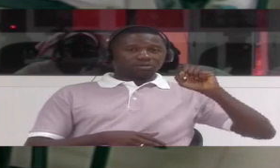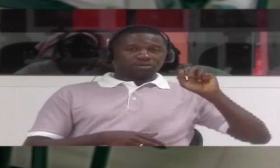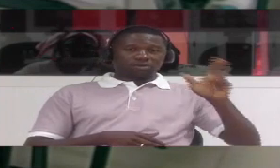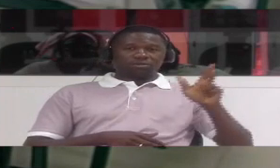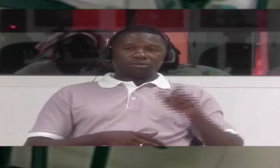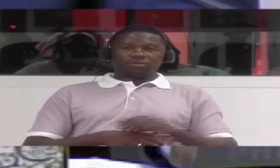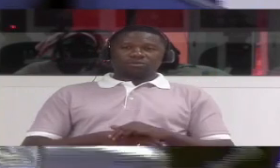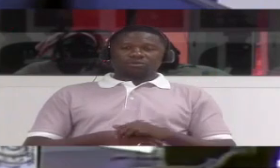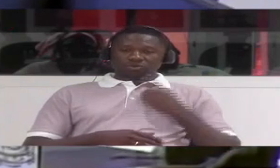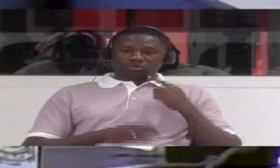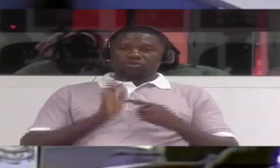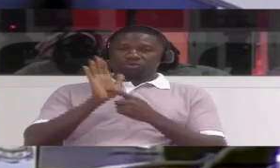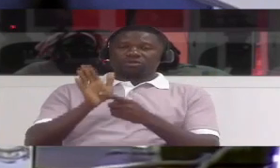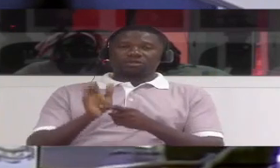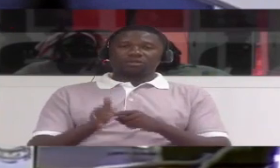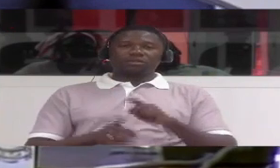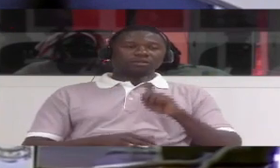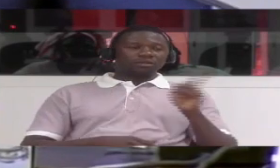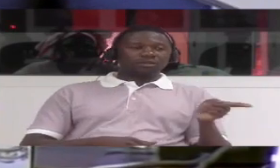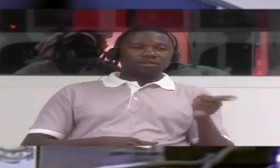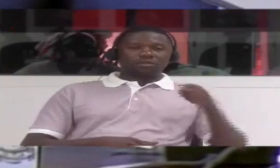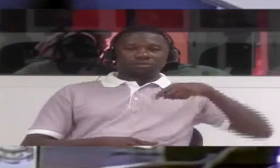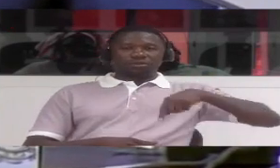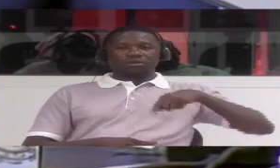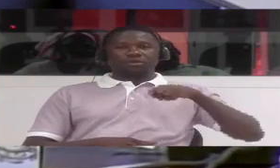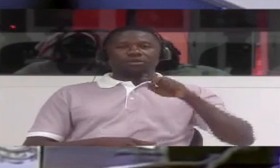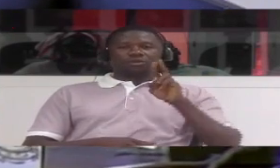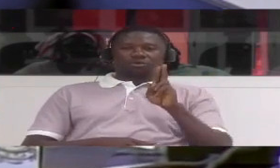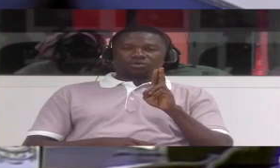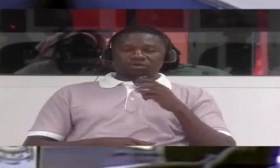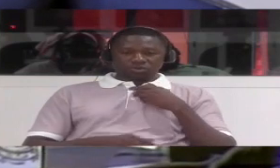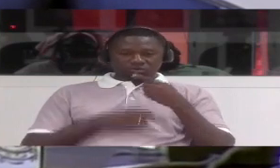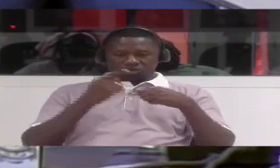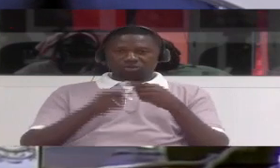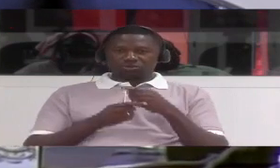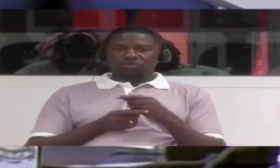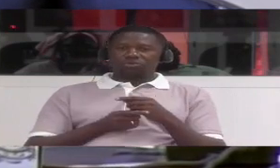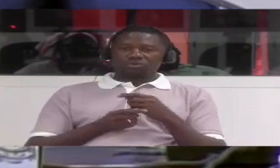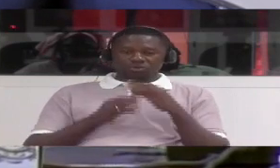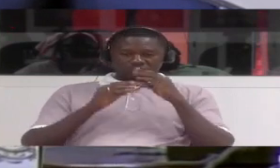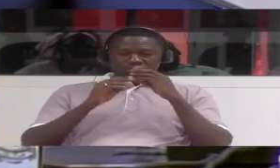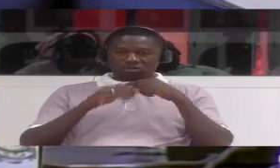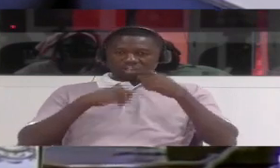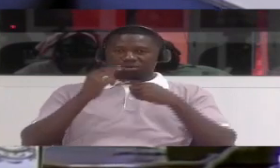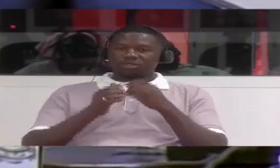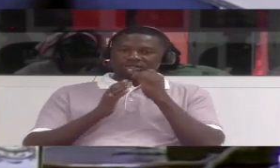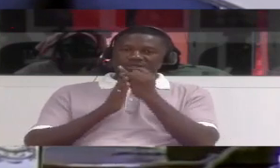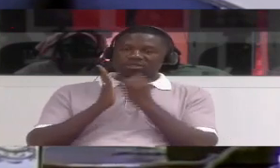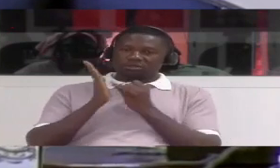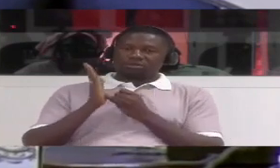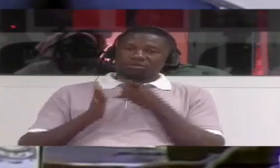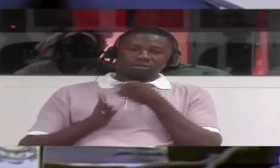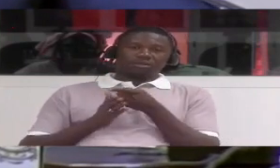the GPU is going to speak to this particular issue, and when the next witness arrives, he he would talk about